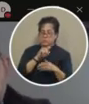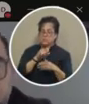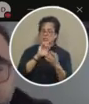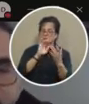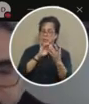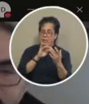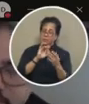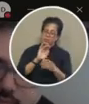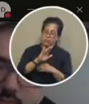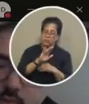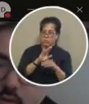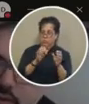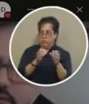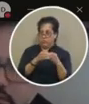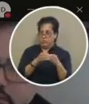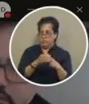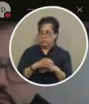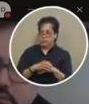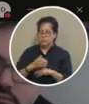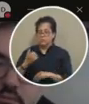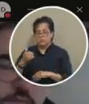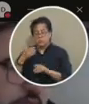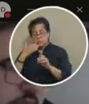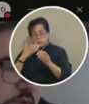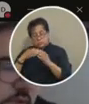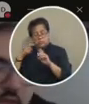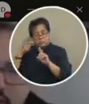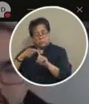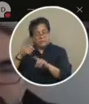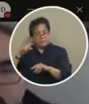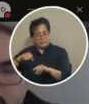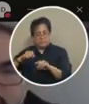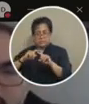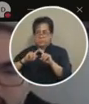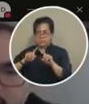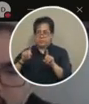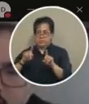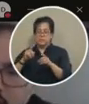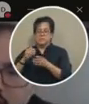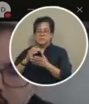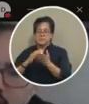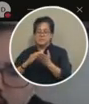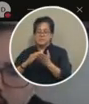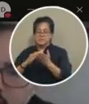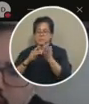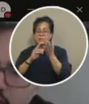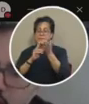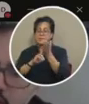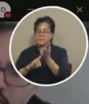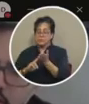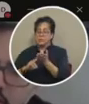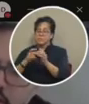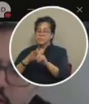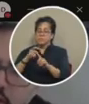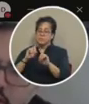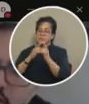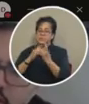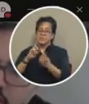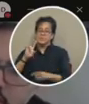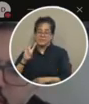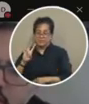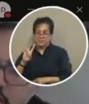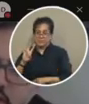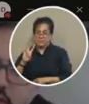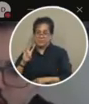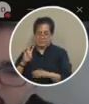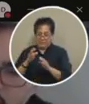Representative Hernandez's office. And that's a great point, Representative Schwartzbein, but some of those signatures on your petition are from District 7, and